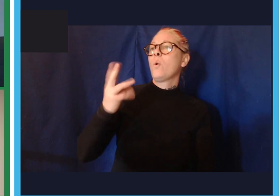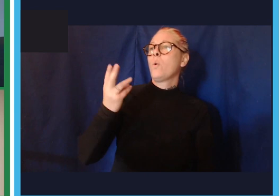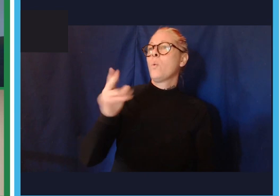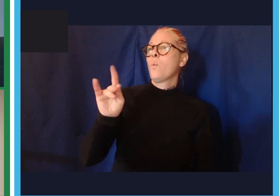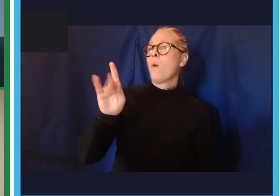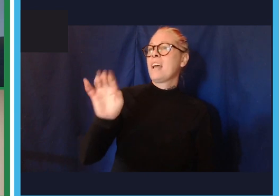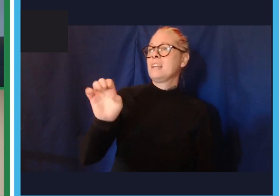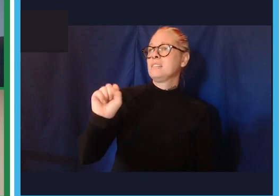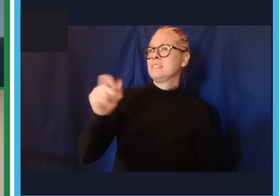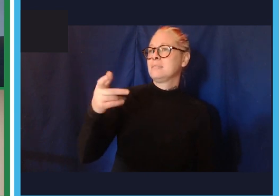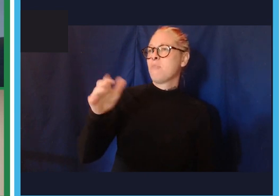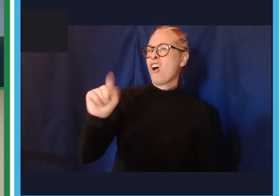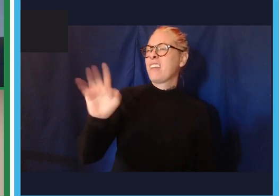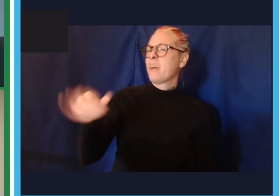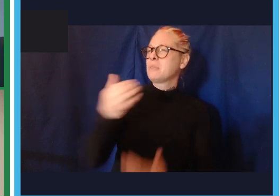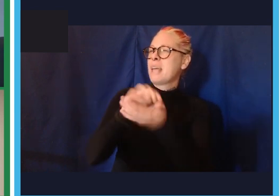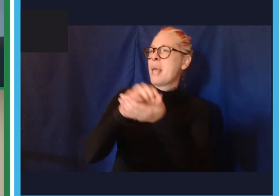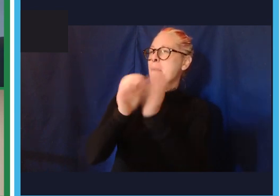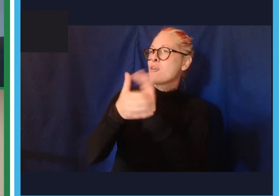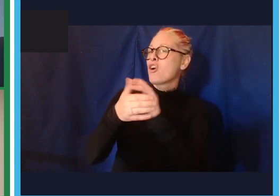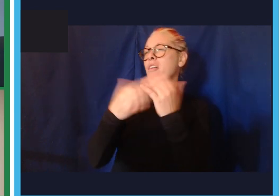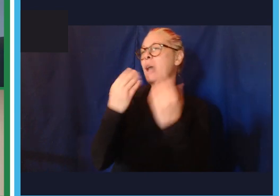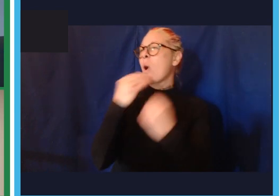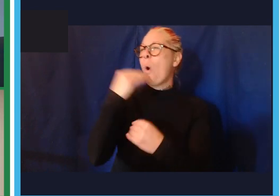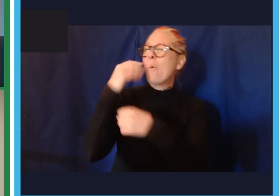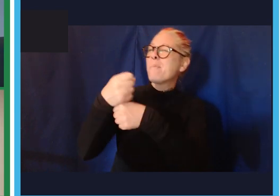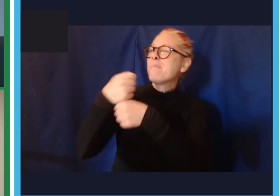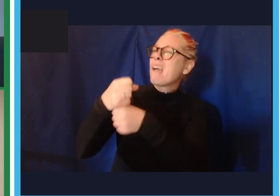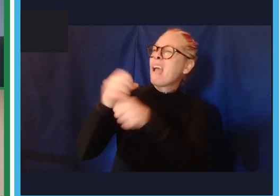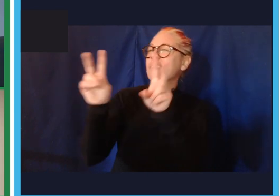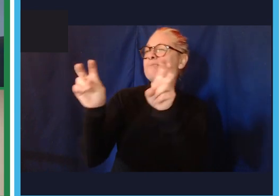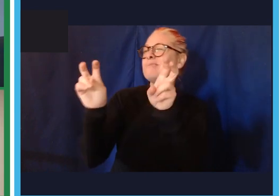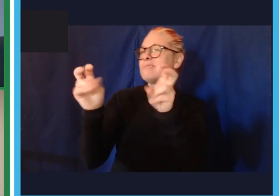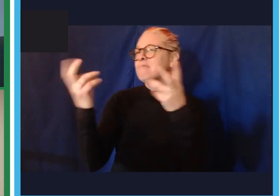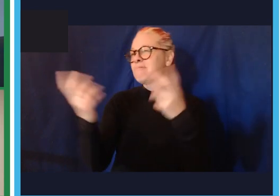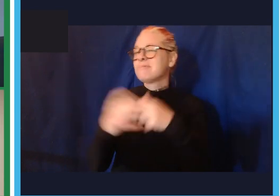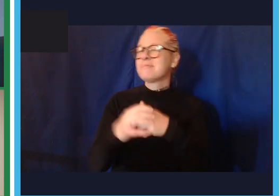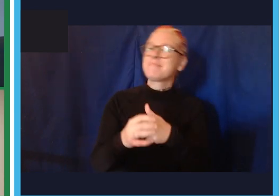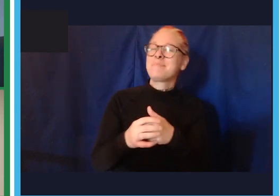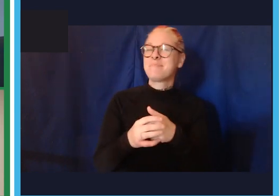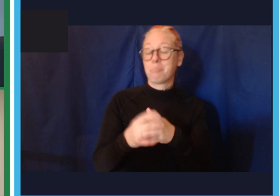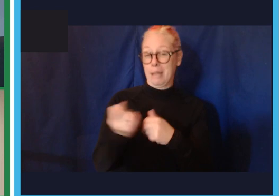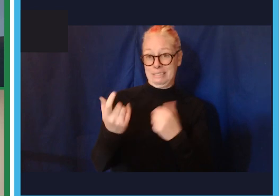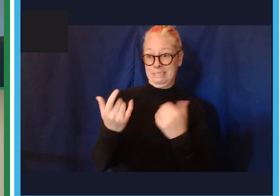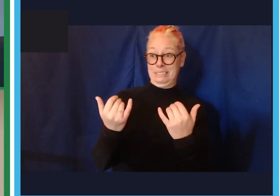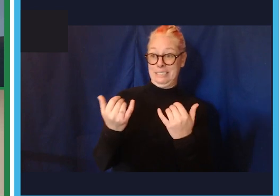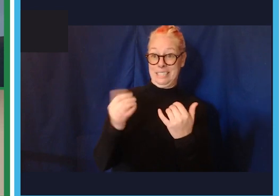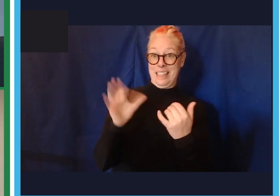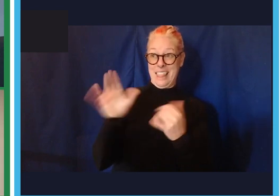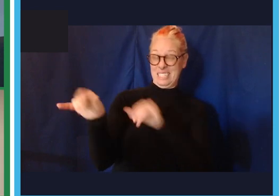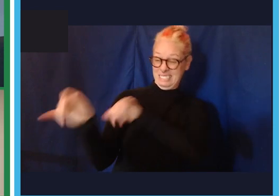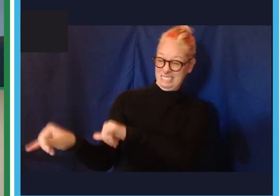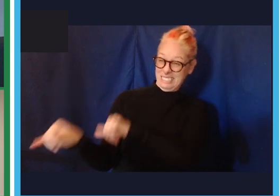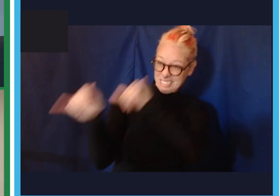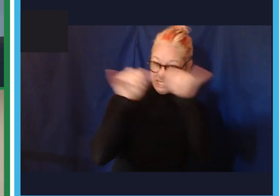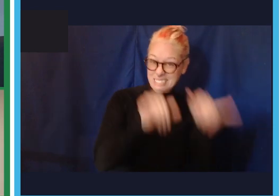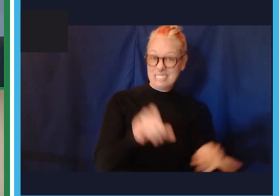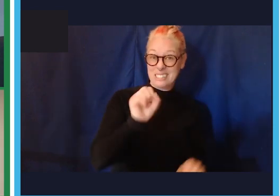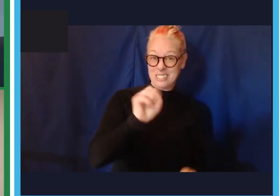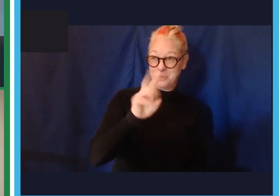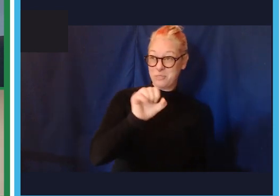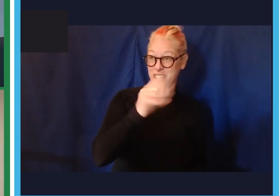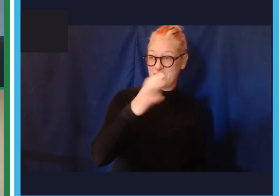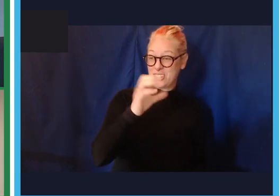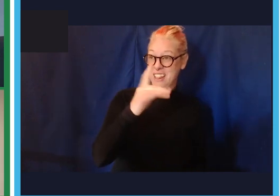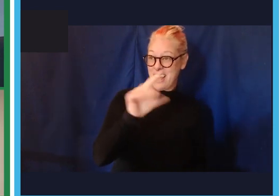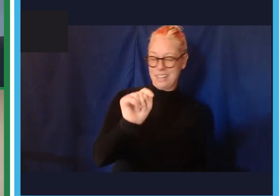Swiss Chalet. Here. I'm going to put this in front of them and see if I can get some kind of, I don't know, royalties or something. So Graham and Ty,